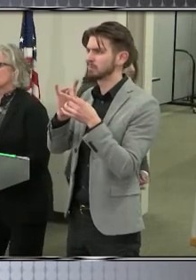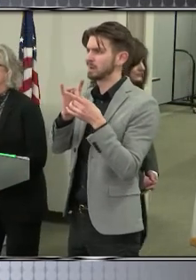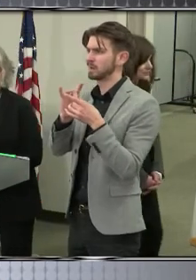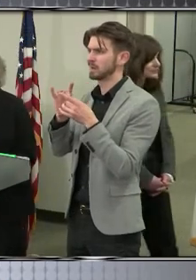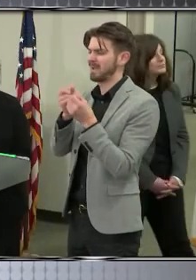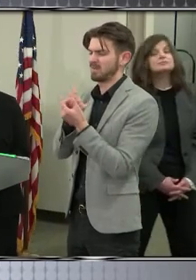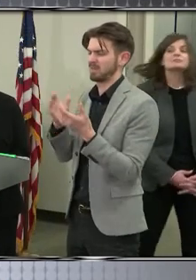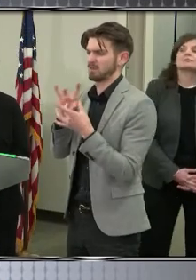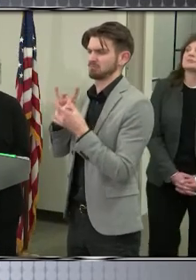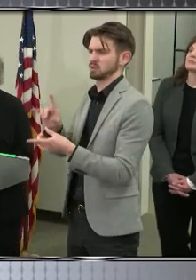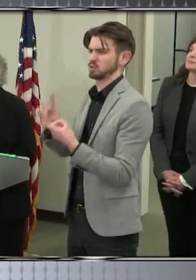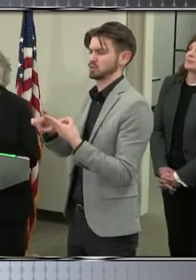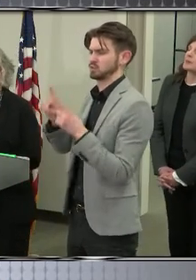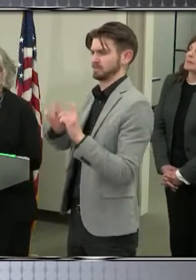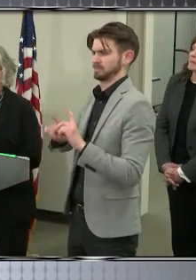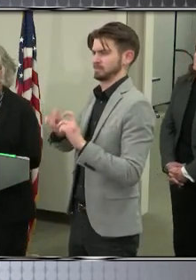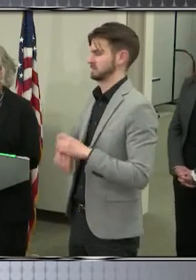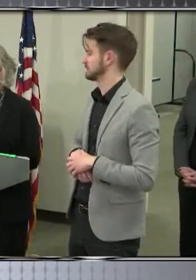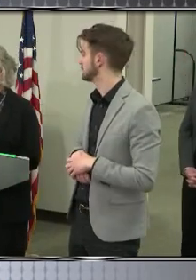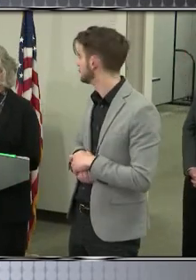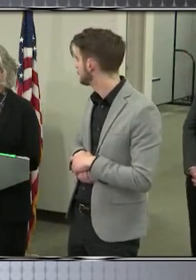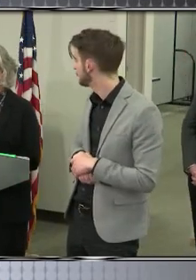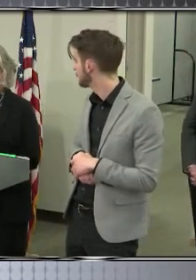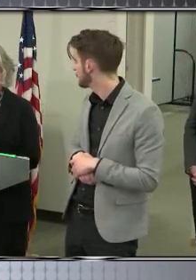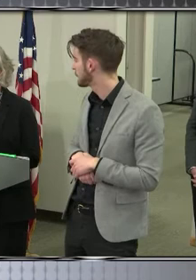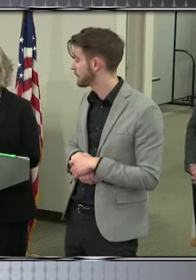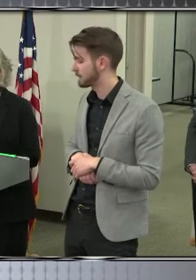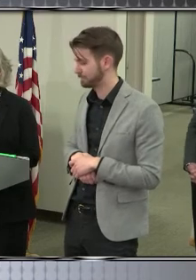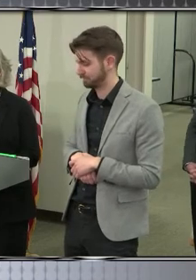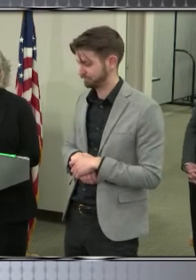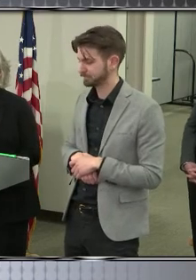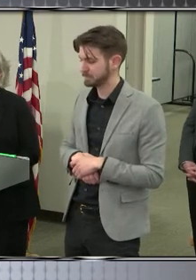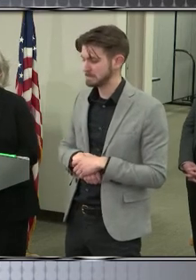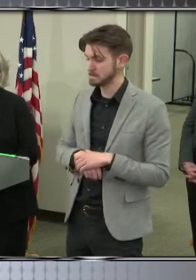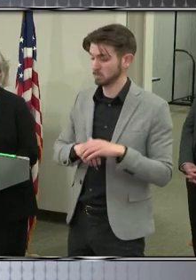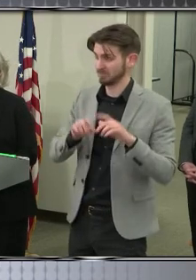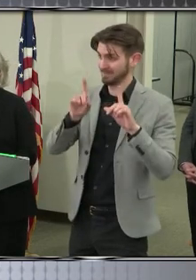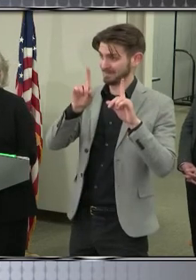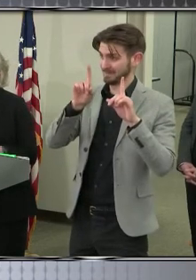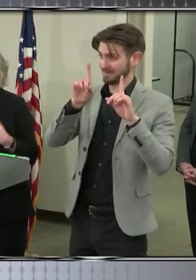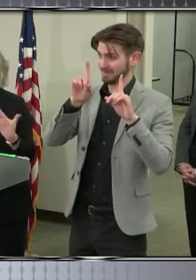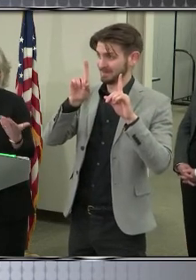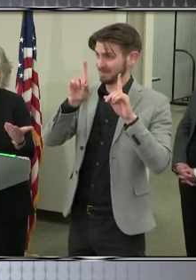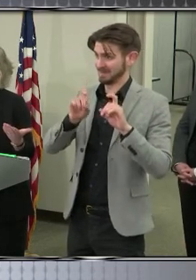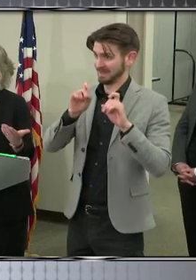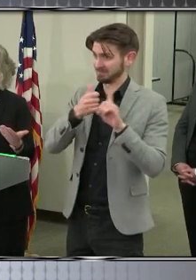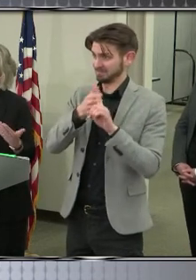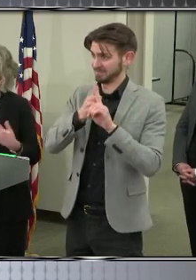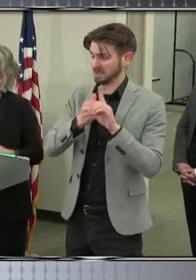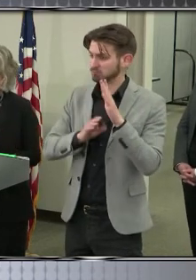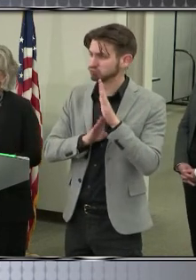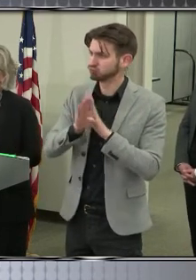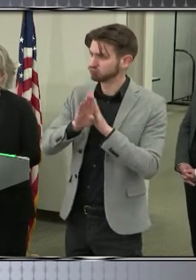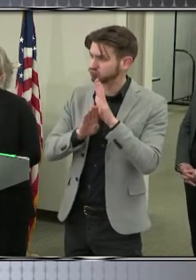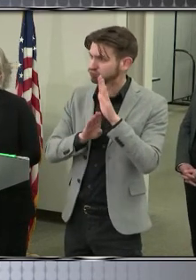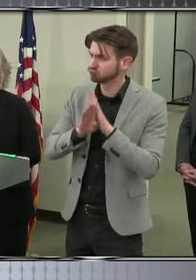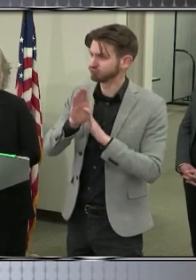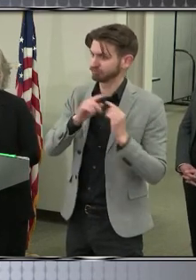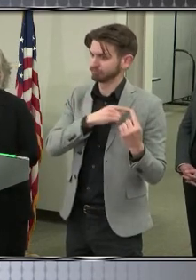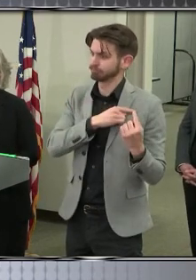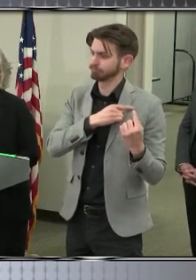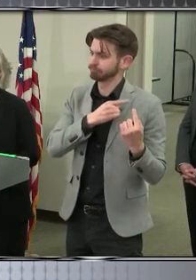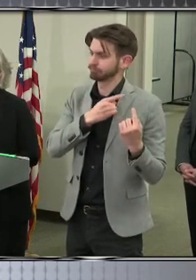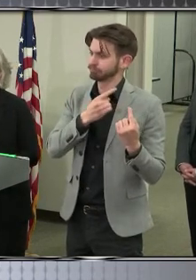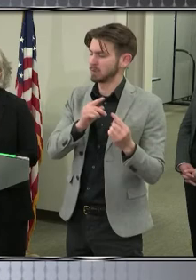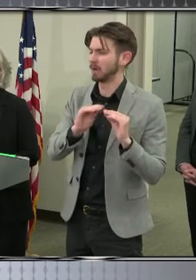Sure. So when we, the test is being developed and actually has obviously been developed.